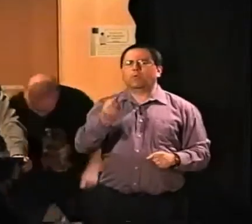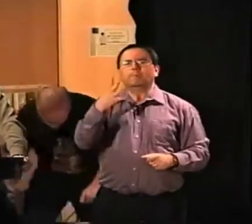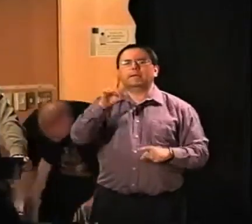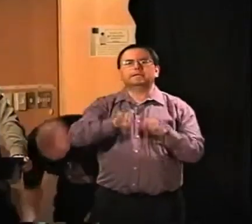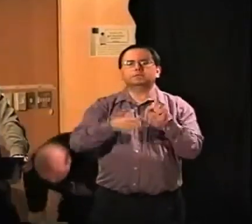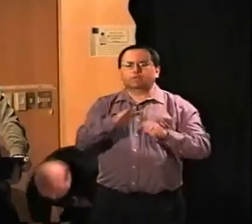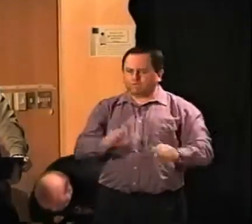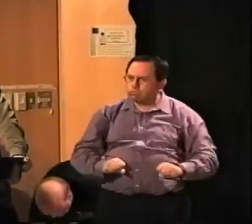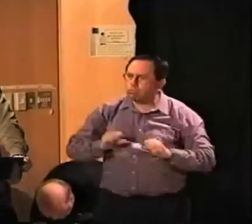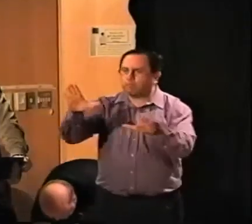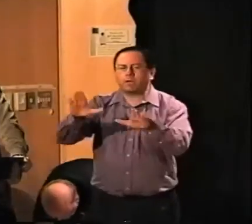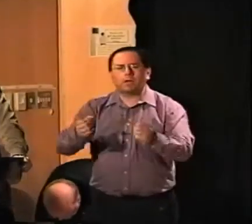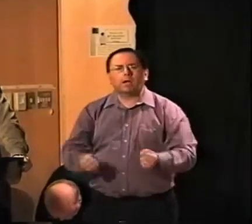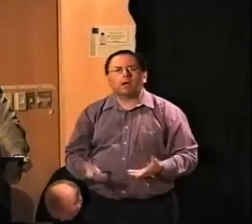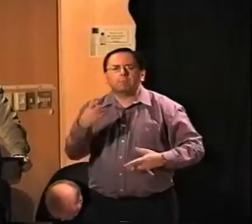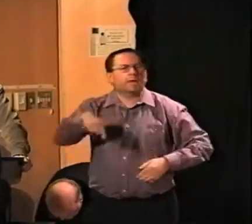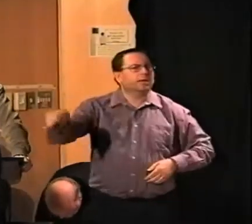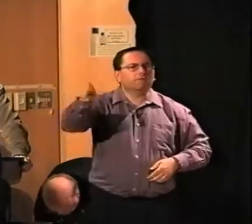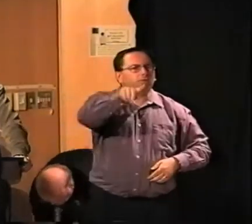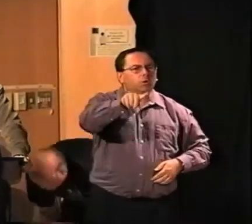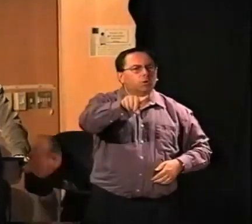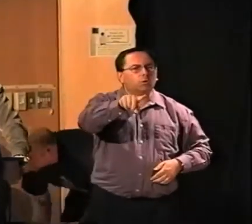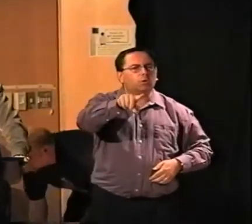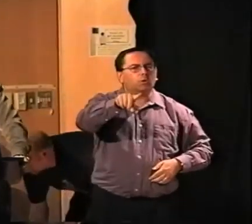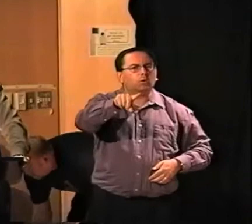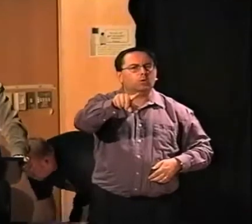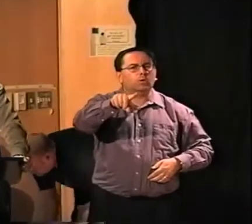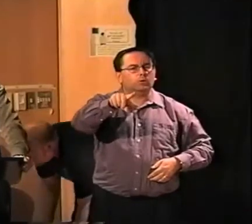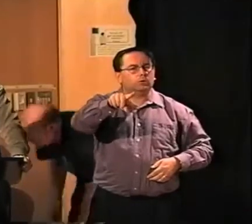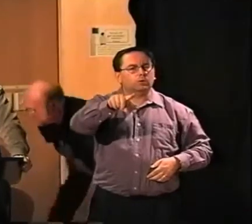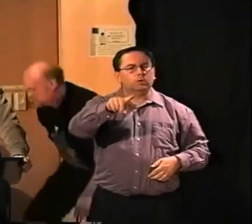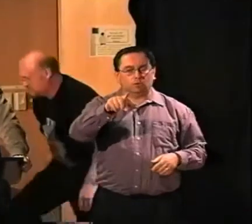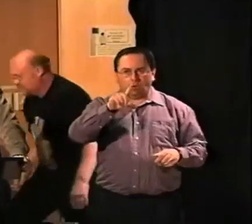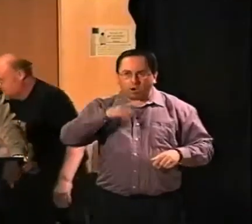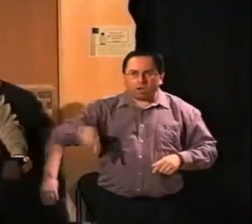How many can you? Our collective power on an evening